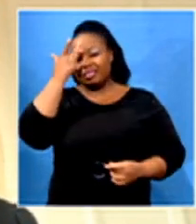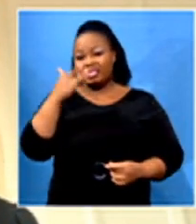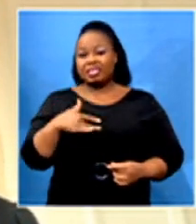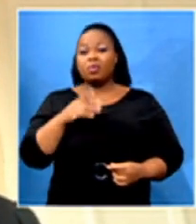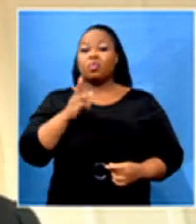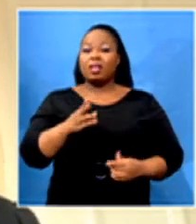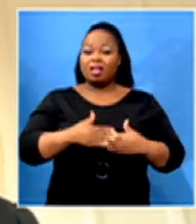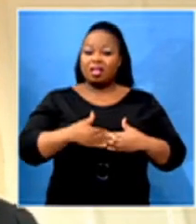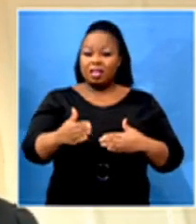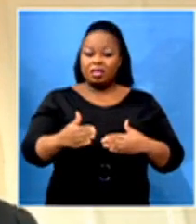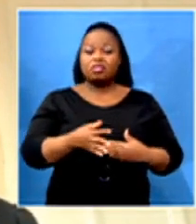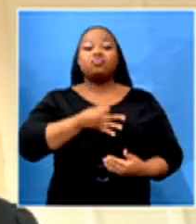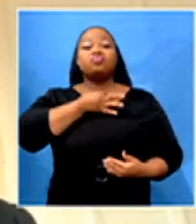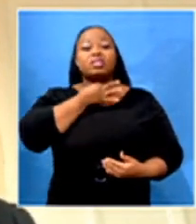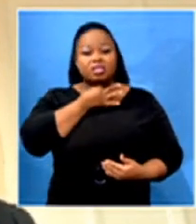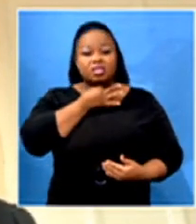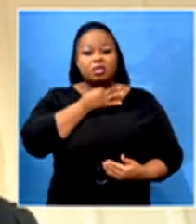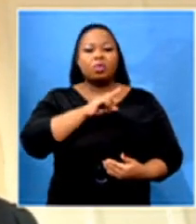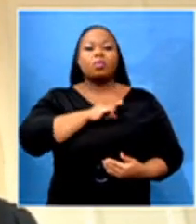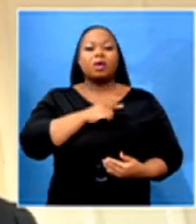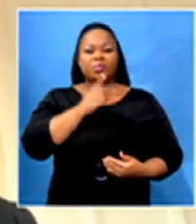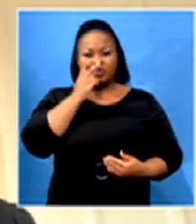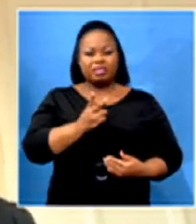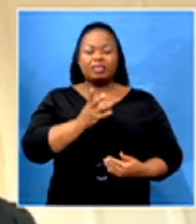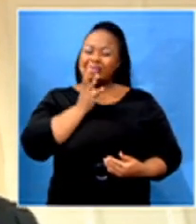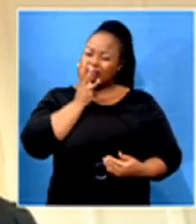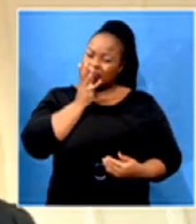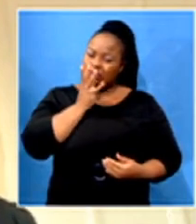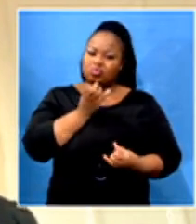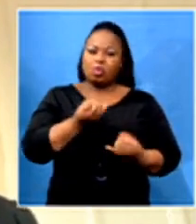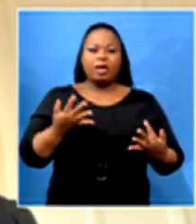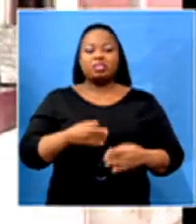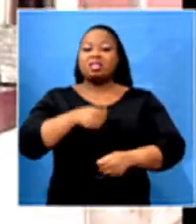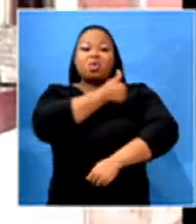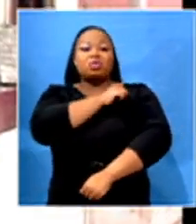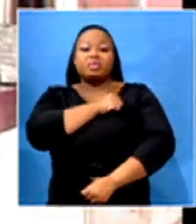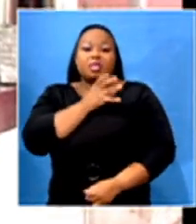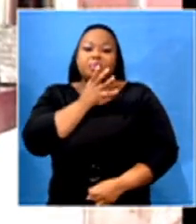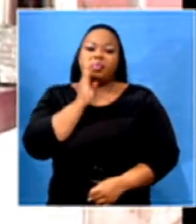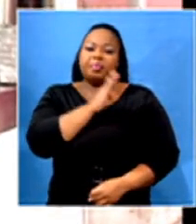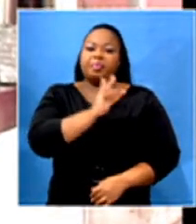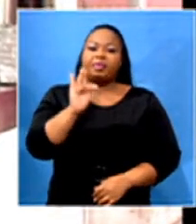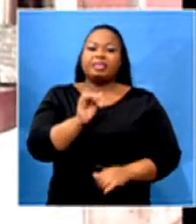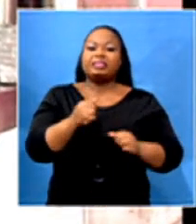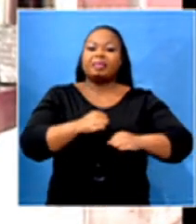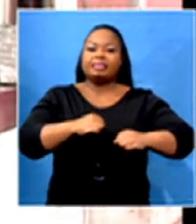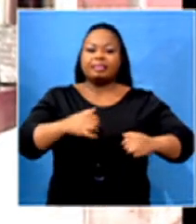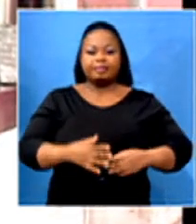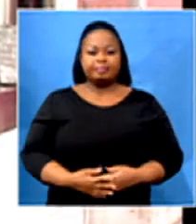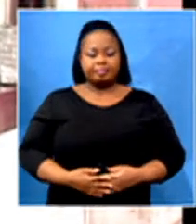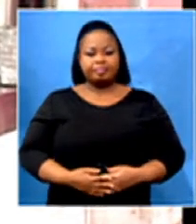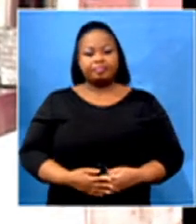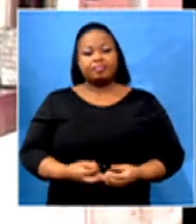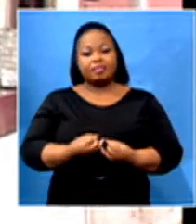coming. The real risk is when those numbers are so huge that even our hospitals can't cope. With more sectors resuming